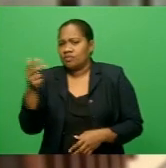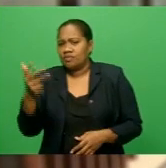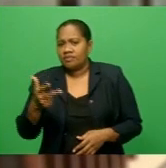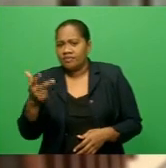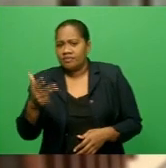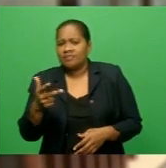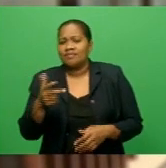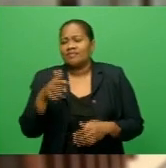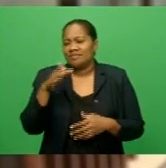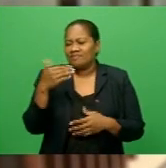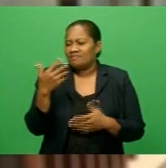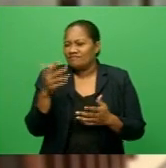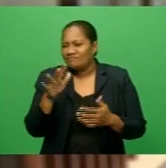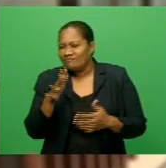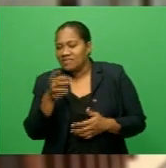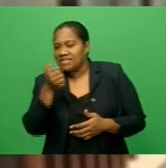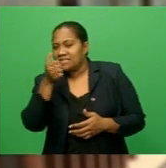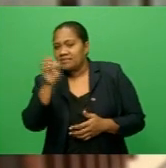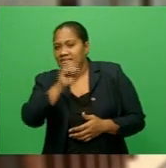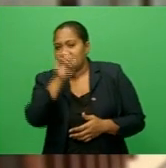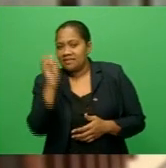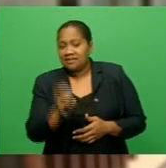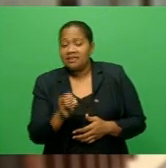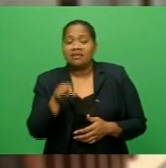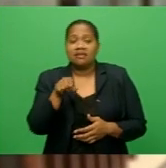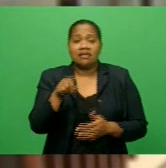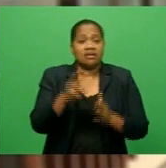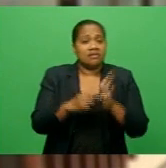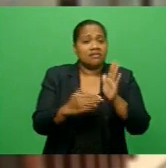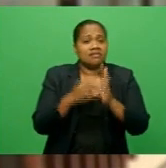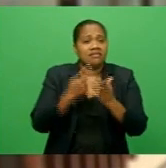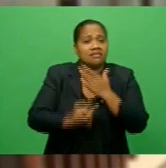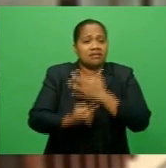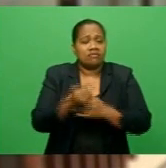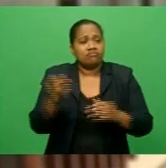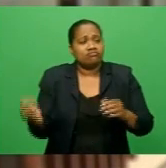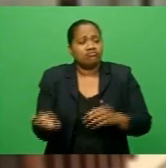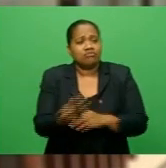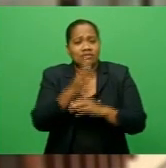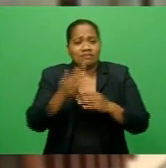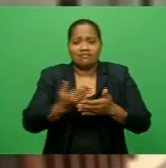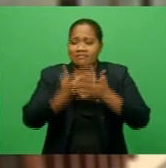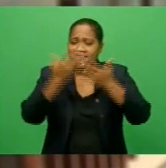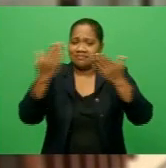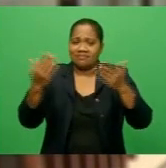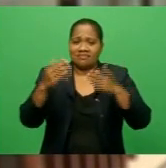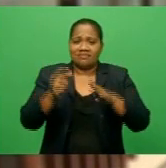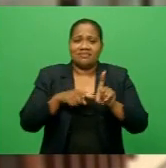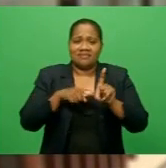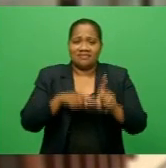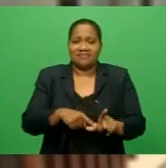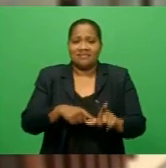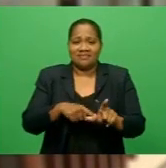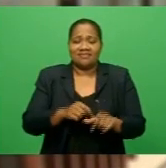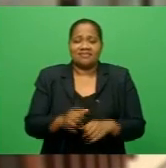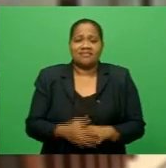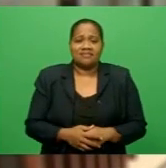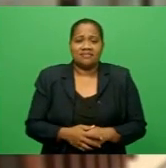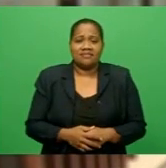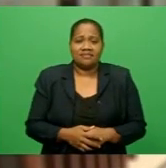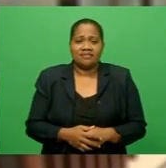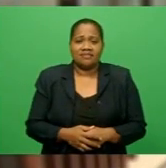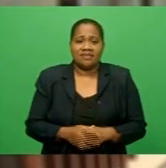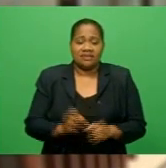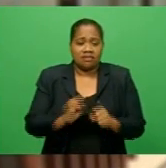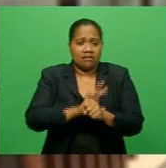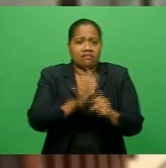almost 6%. On the data front, New Zealand has posted its biggest annual trade surplus in 28 years as COVID-19 led